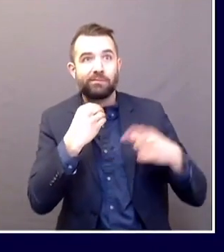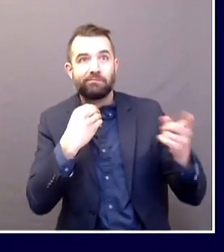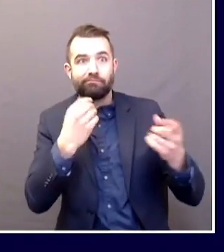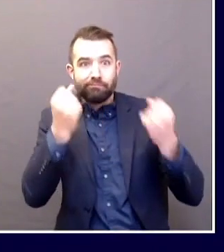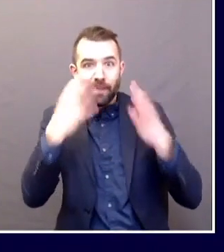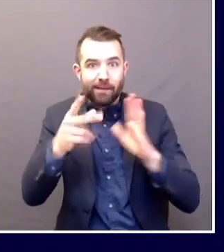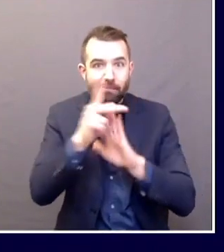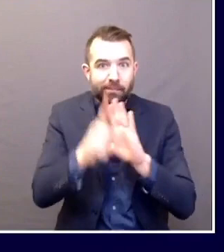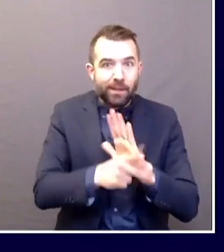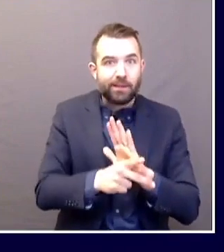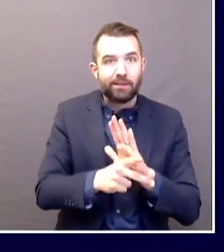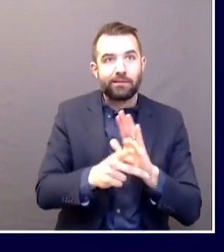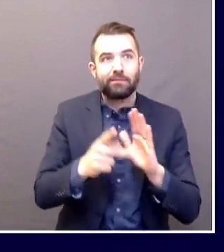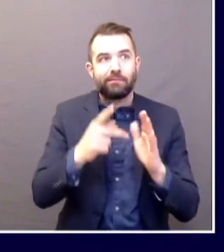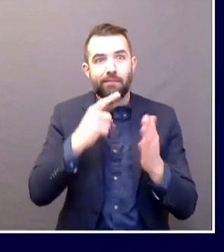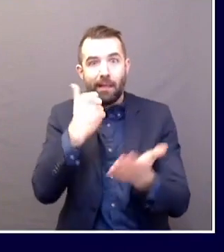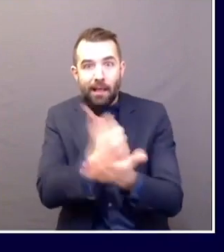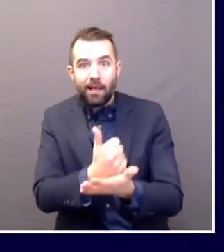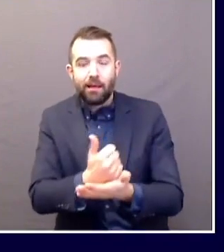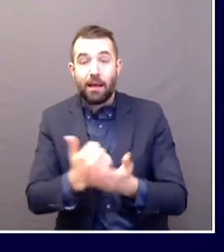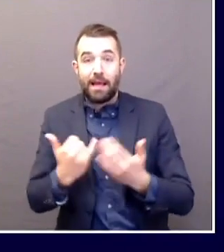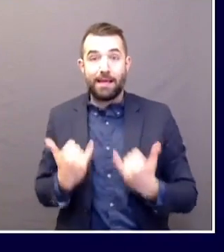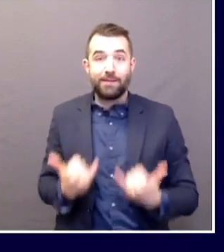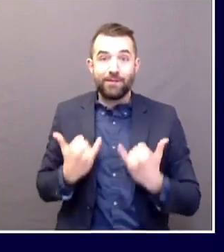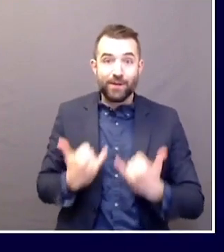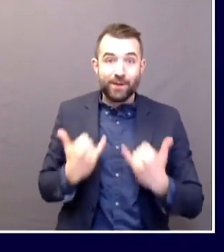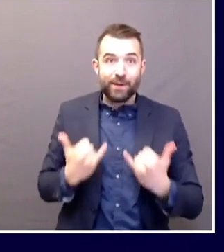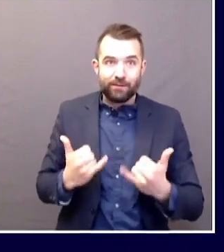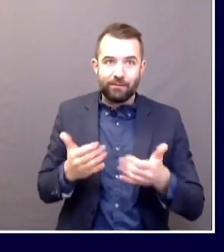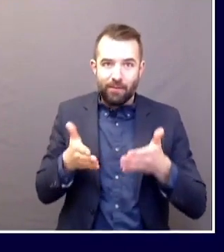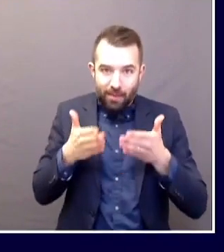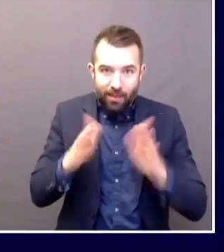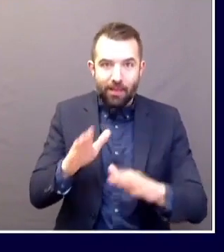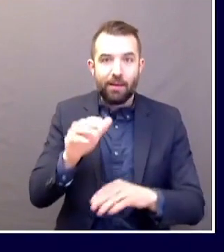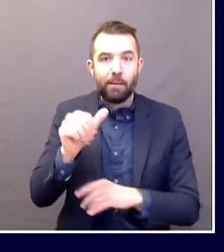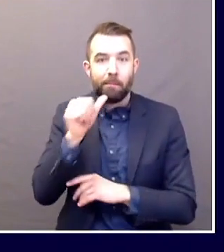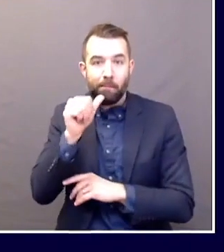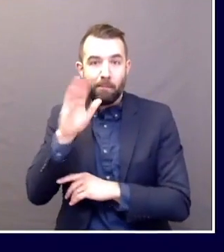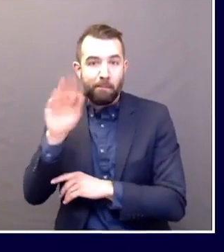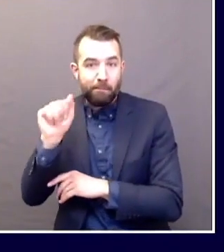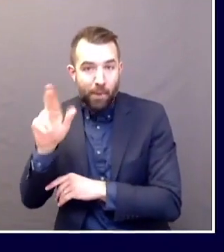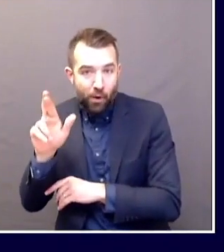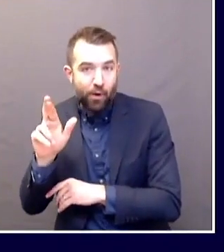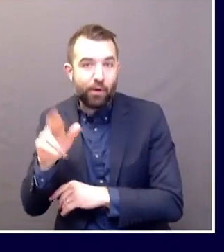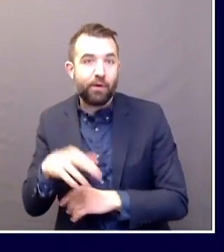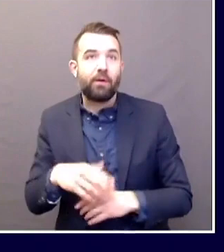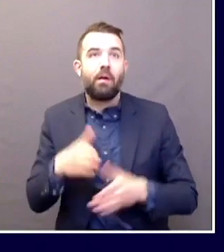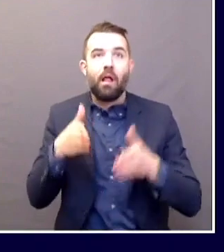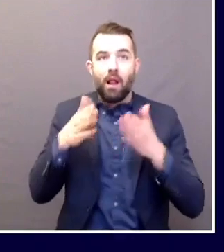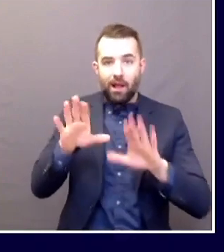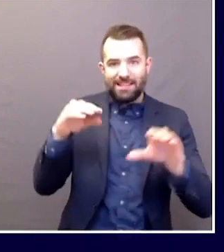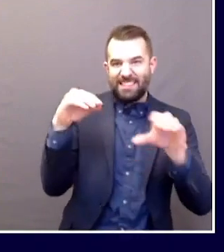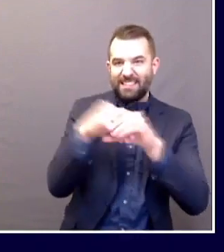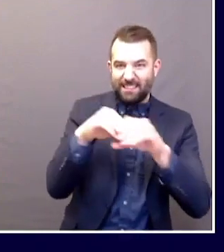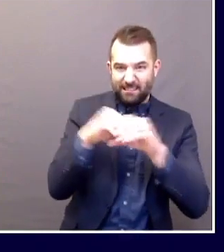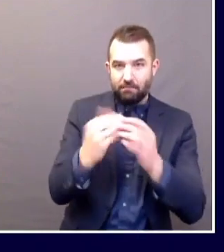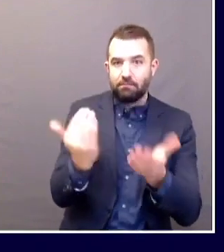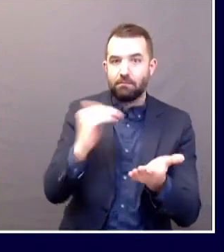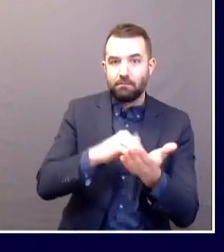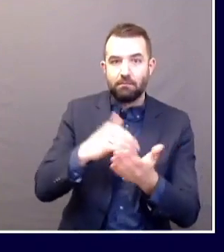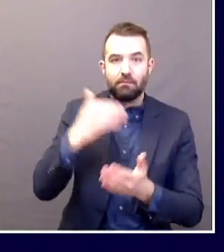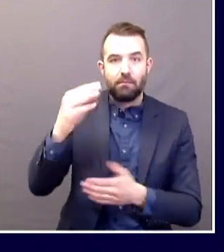doors. This change will allow those who have not yet opened their doors to open to indoor service again within the public